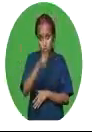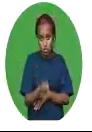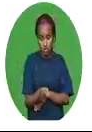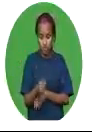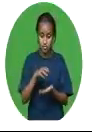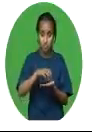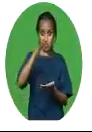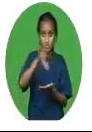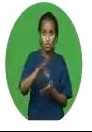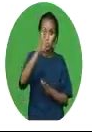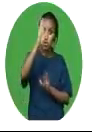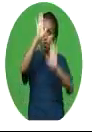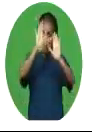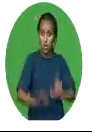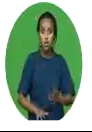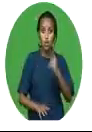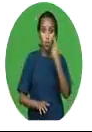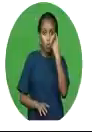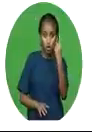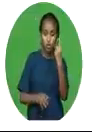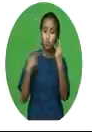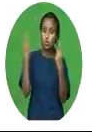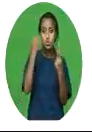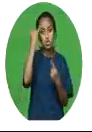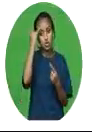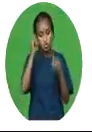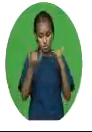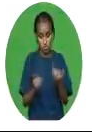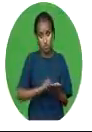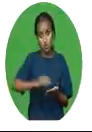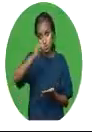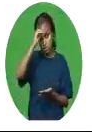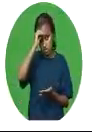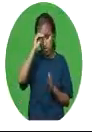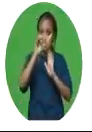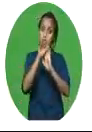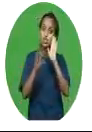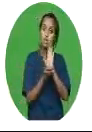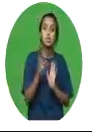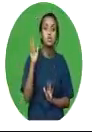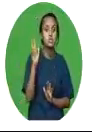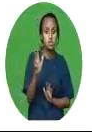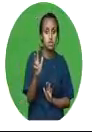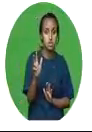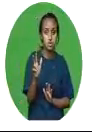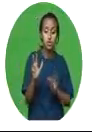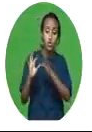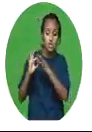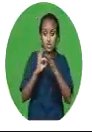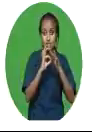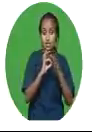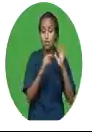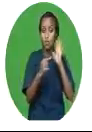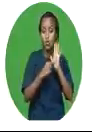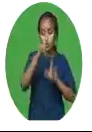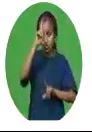to plane 1 using the concepts you have learned in chapter 3. The intersection point of